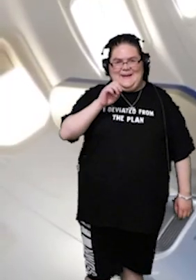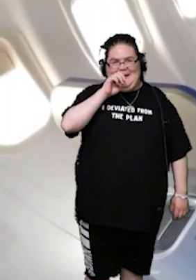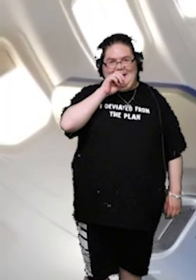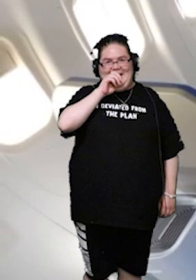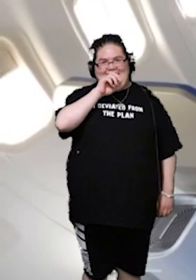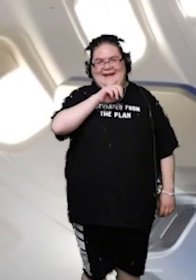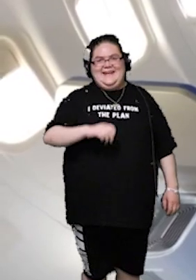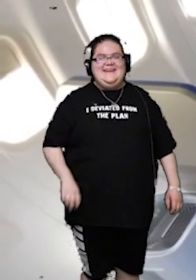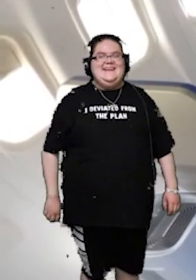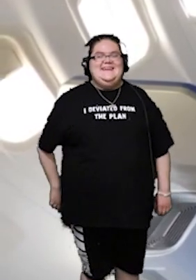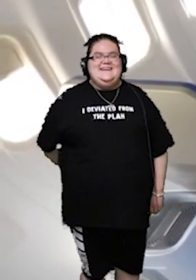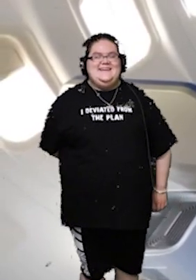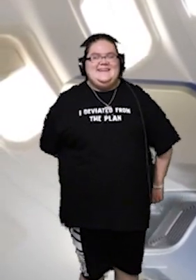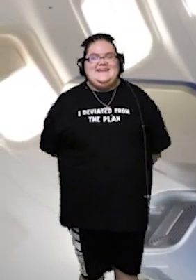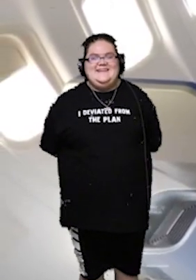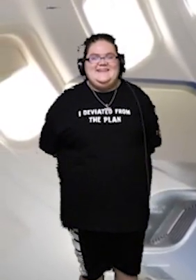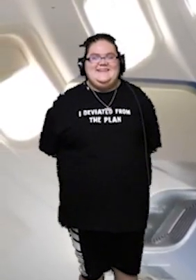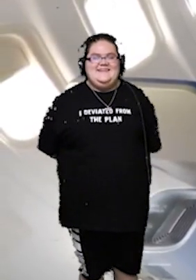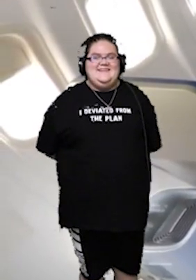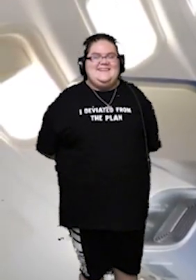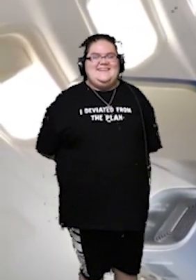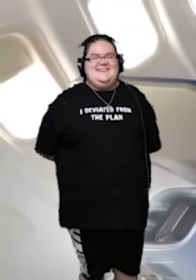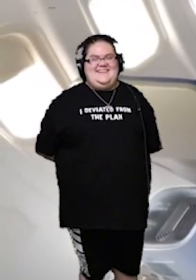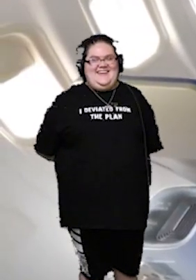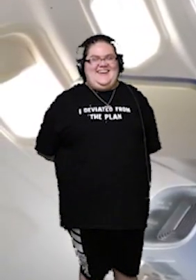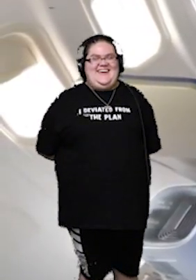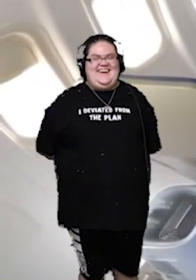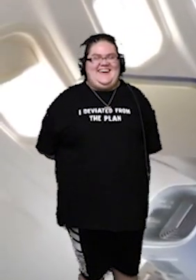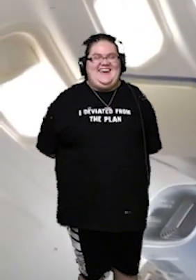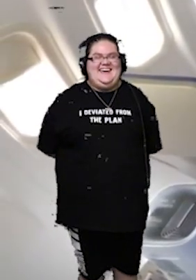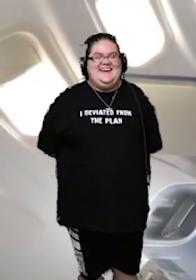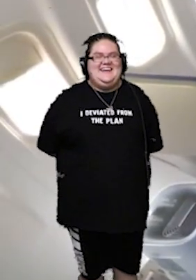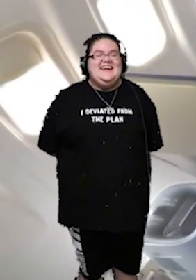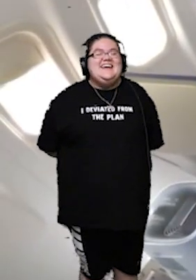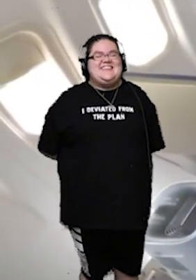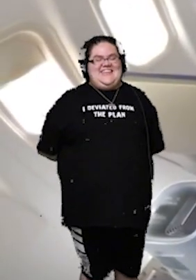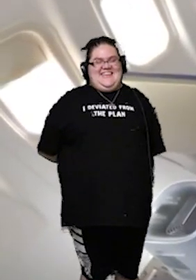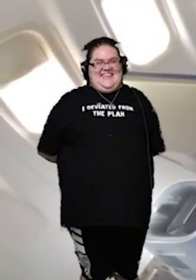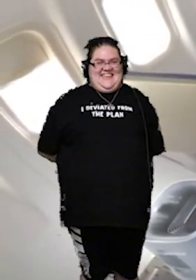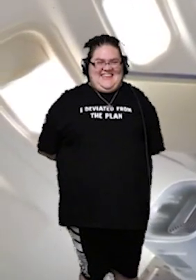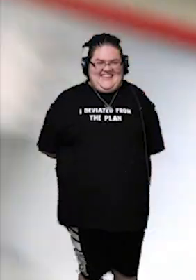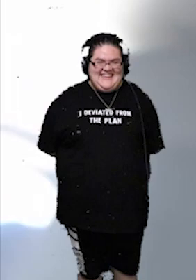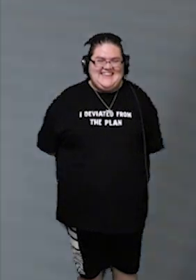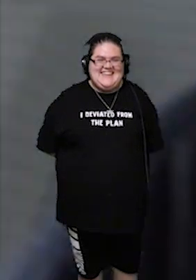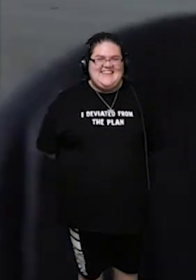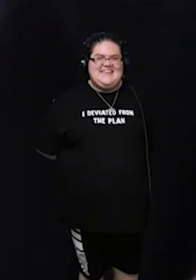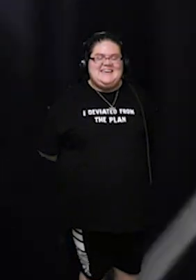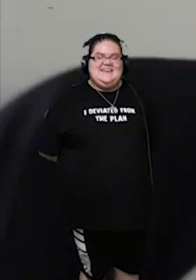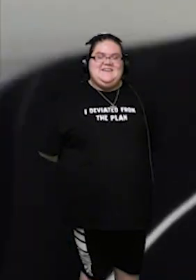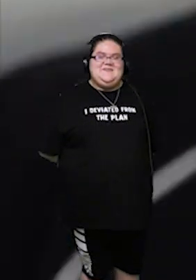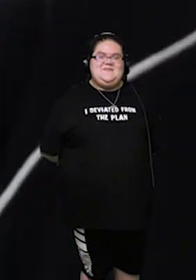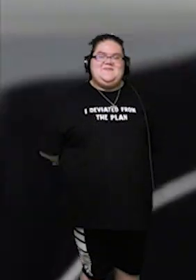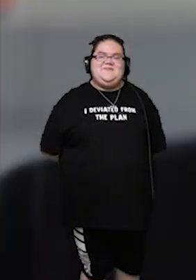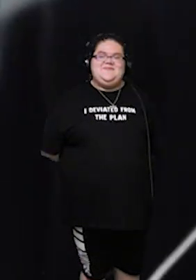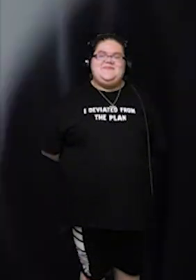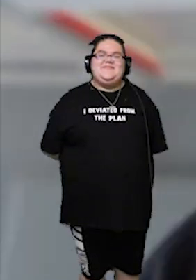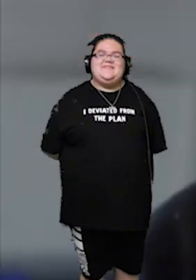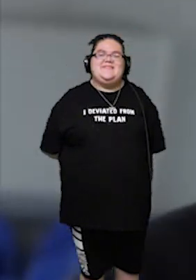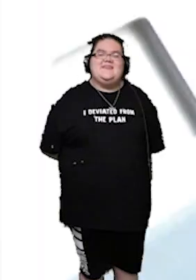hide. Hide and seek where you don't hide. I do continually walk around. I don't know what I want to do here,